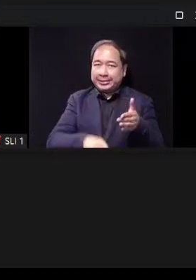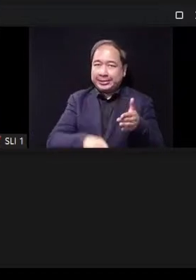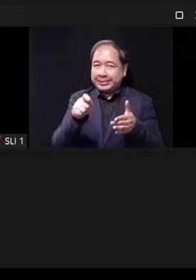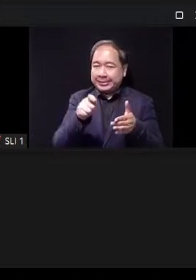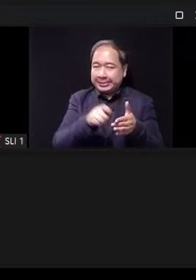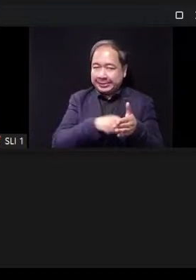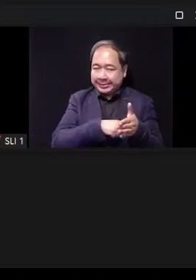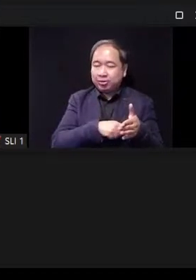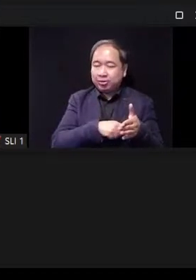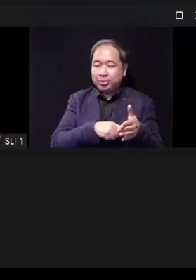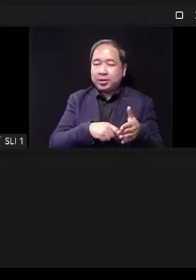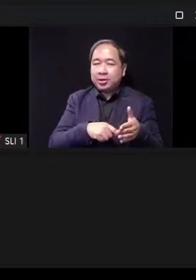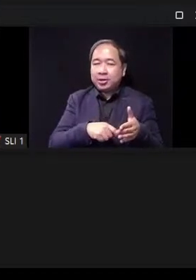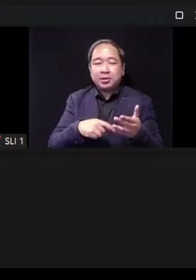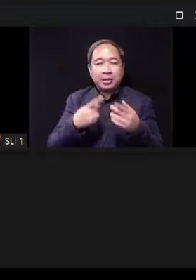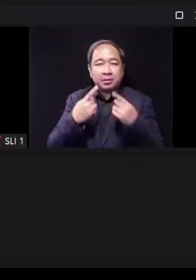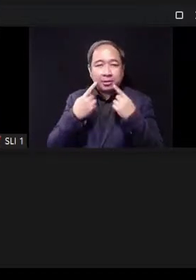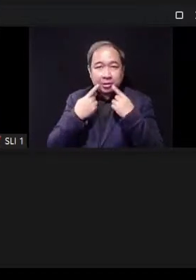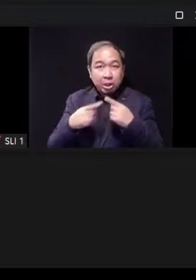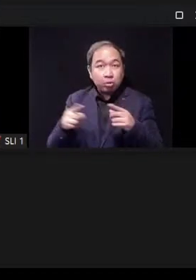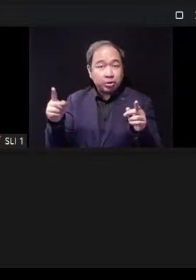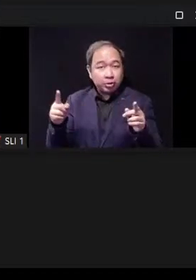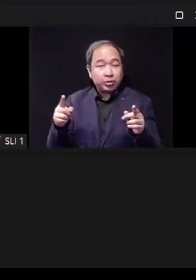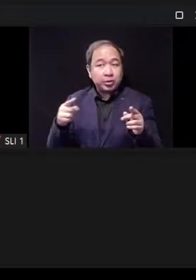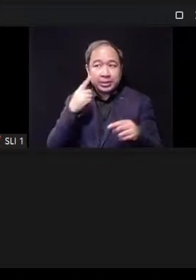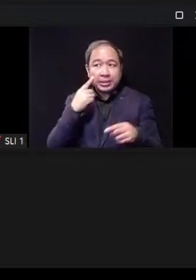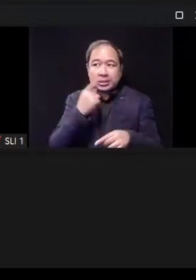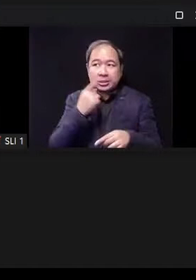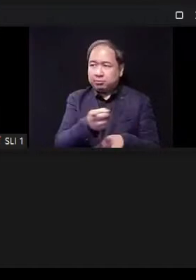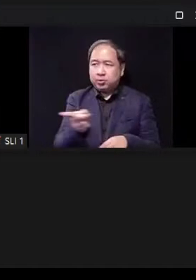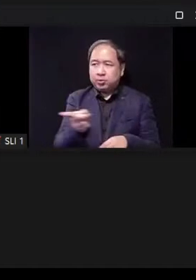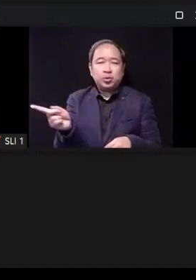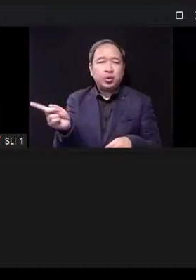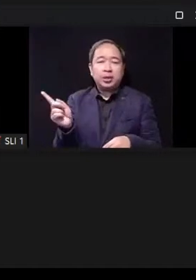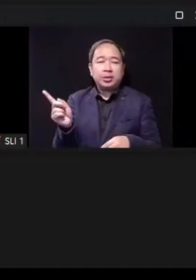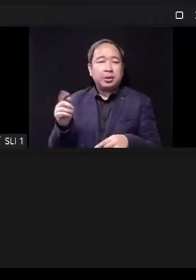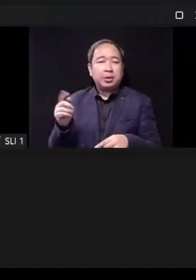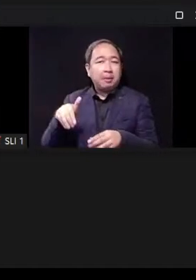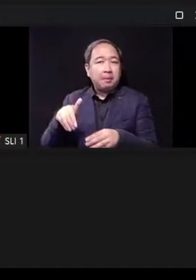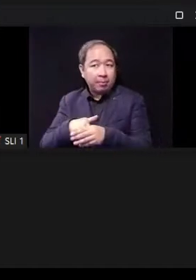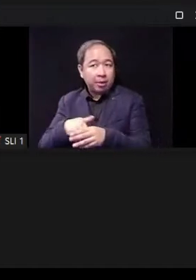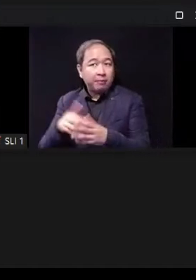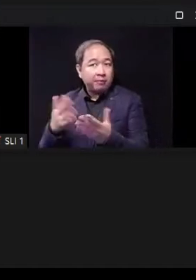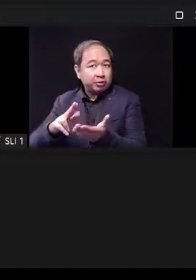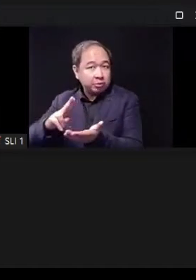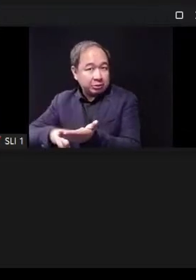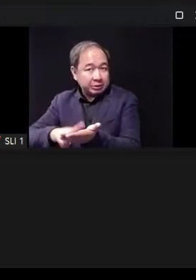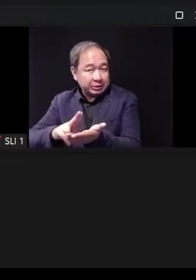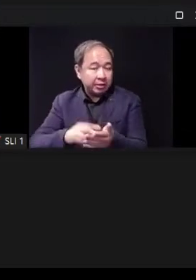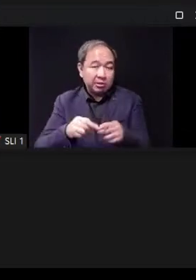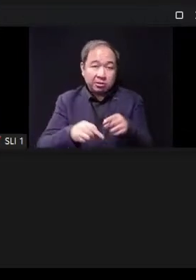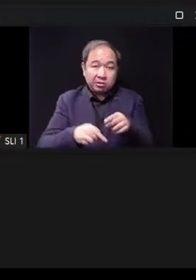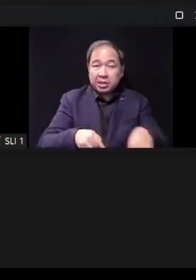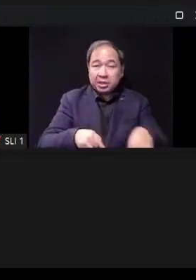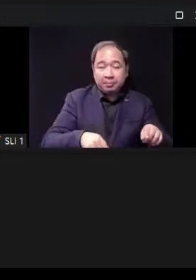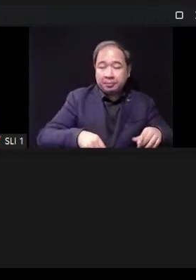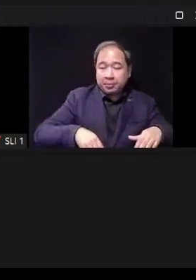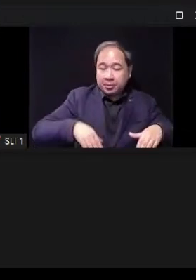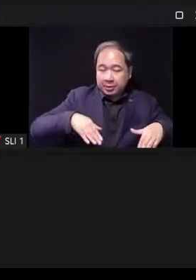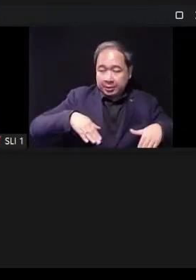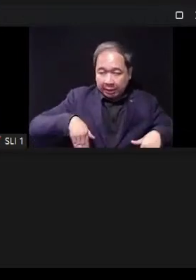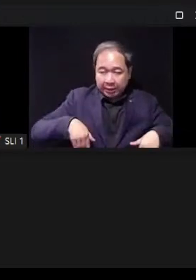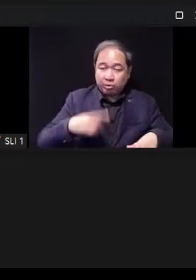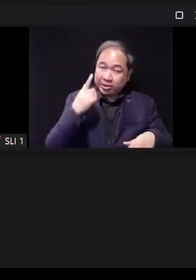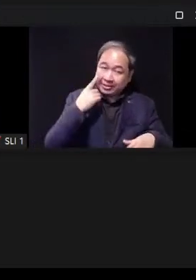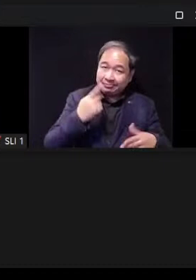Russian Federation notes, indeed, some member states signed, some did not. I would assume those that did not sign are anyway not implementing it, and so